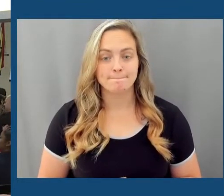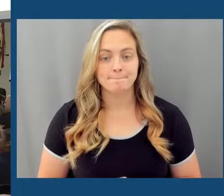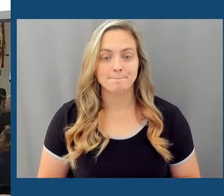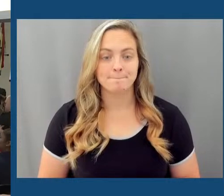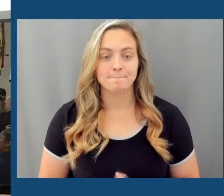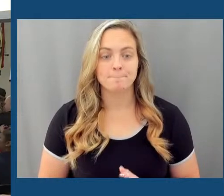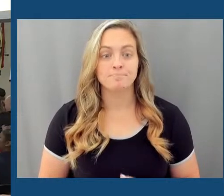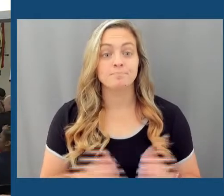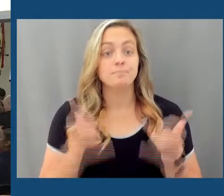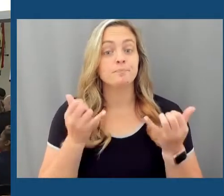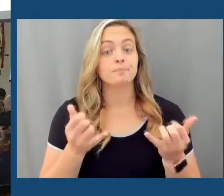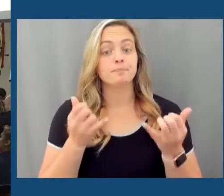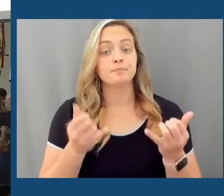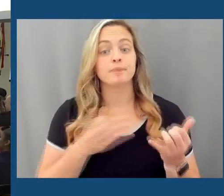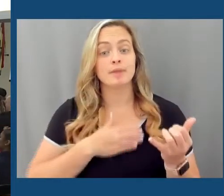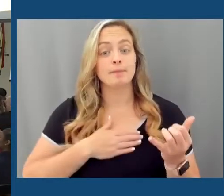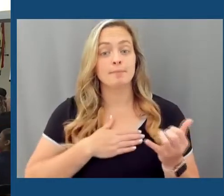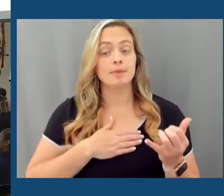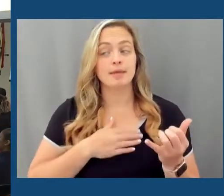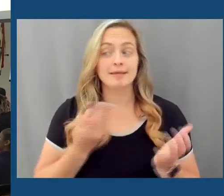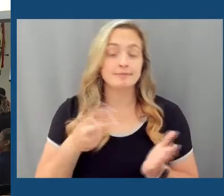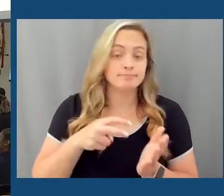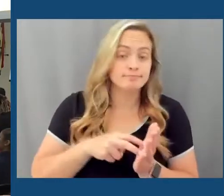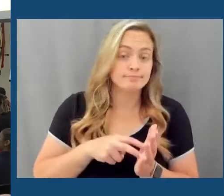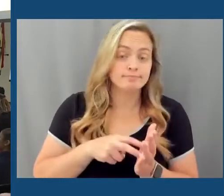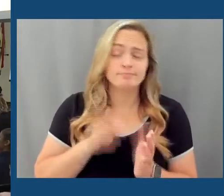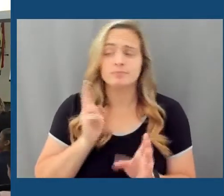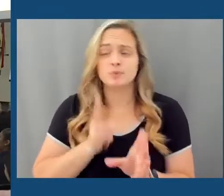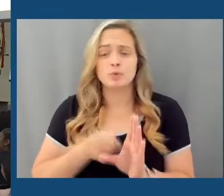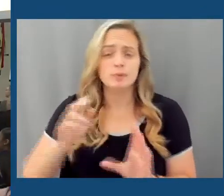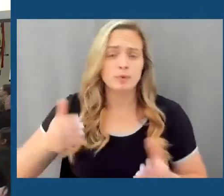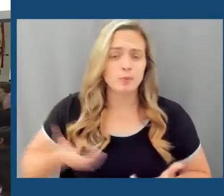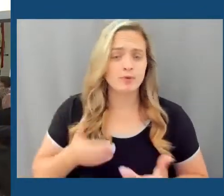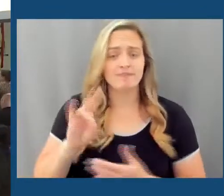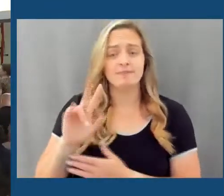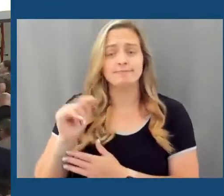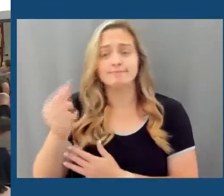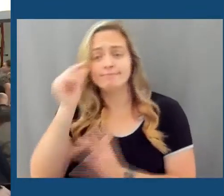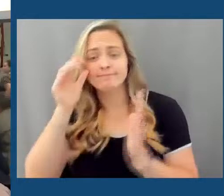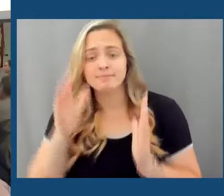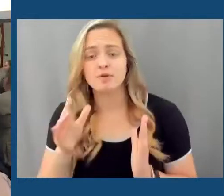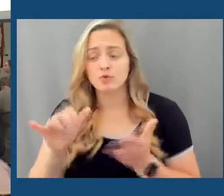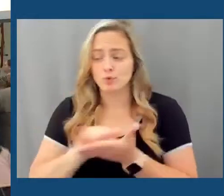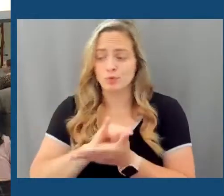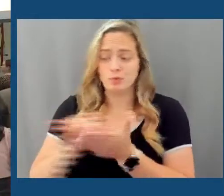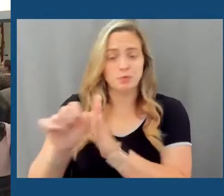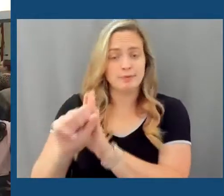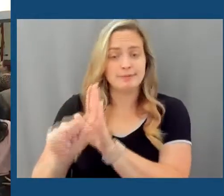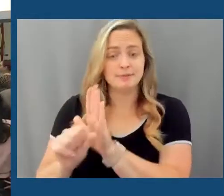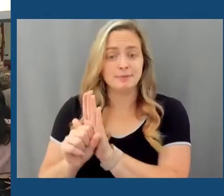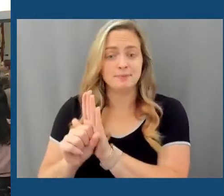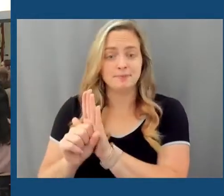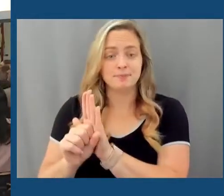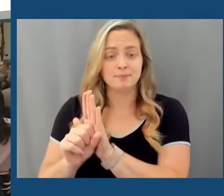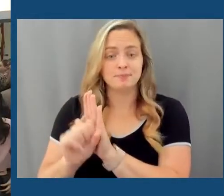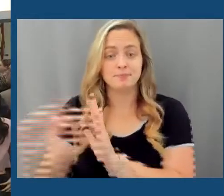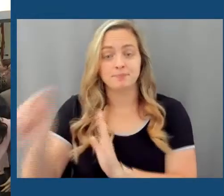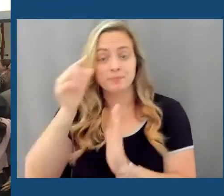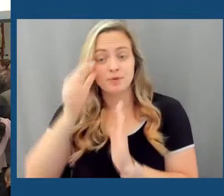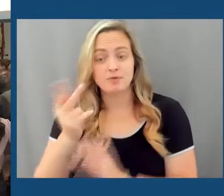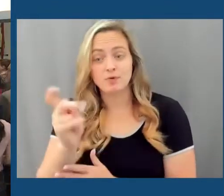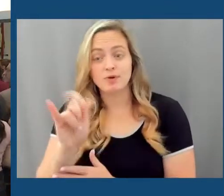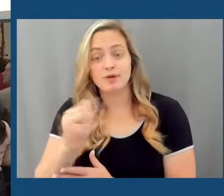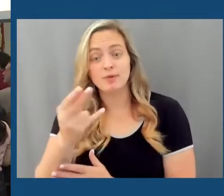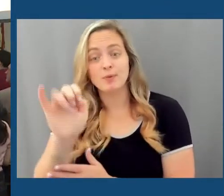And now, please stand and join me in welcoming the 57th Governor of the great state of New York, Governor